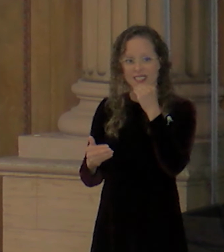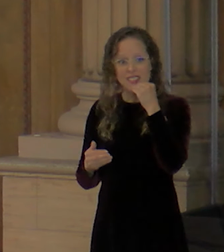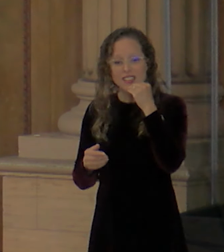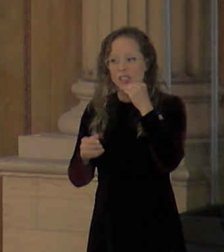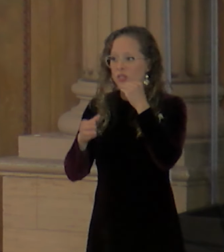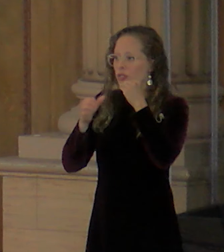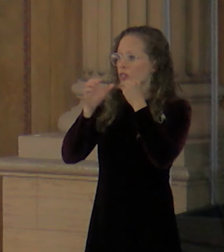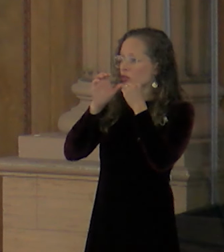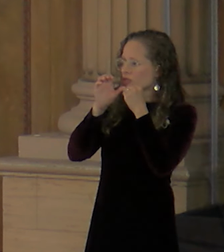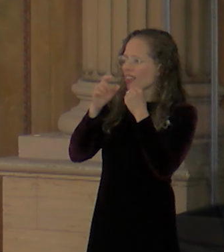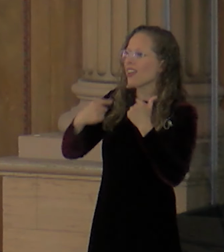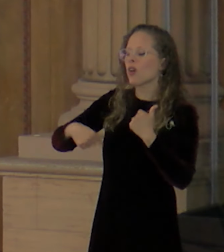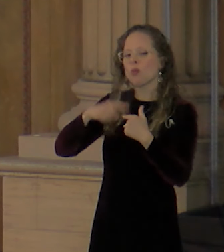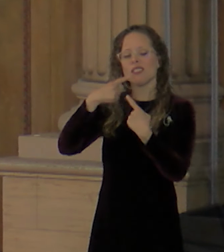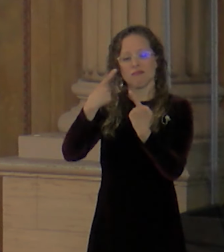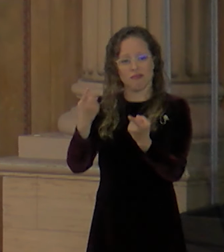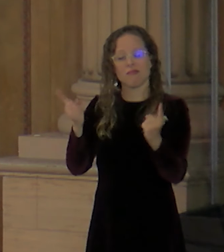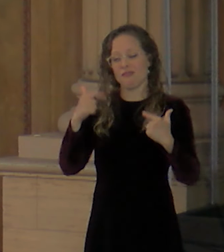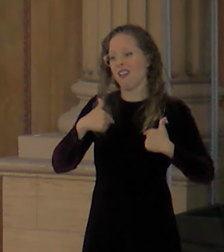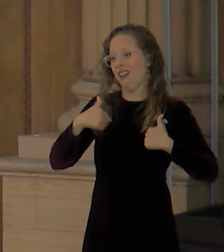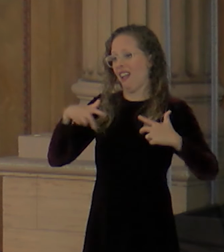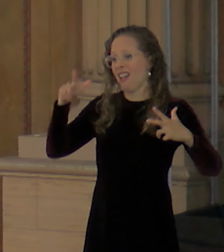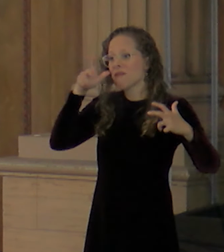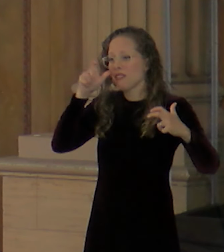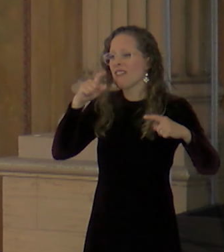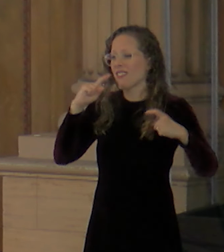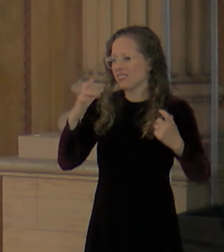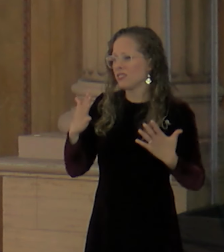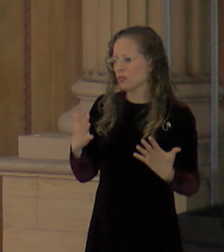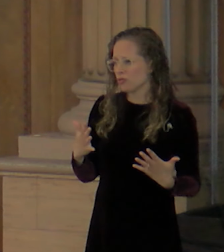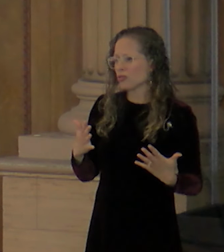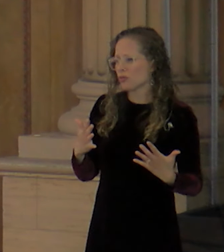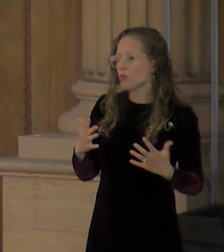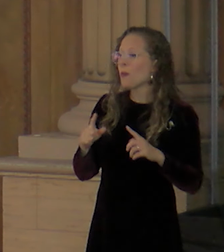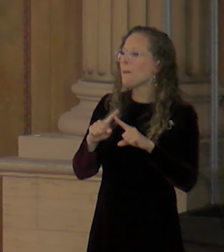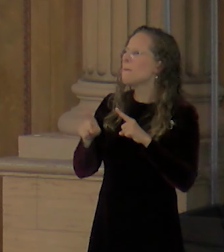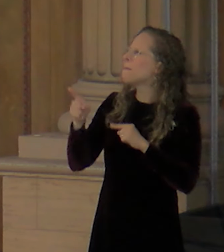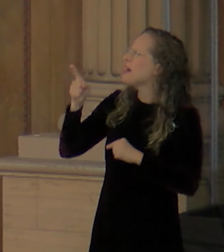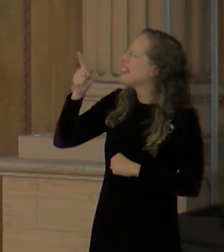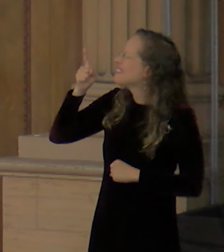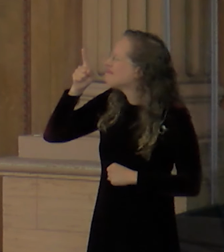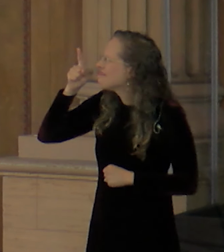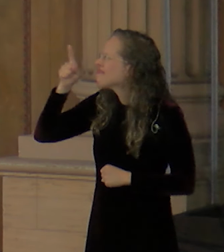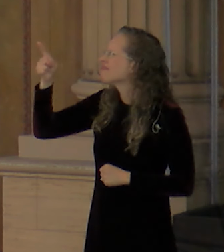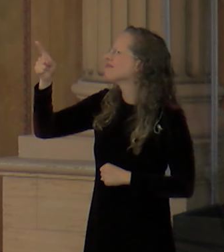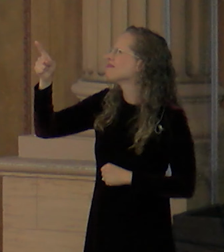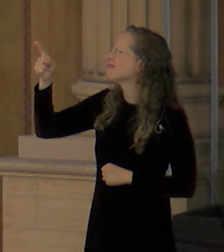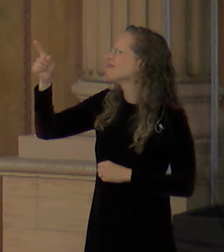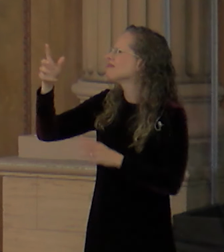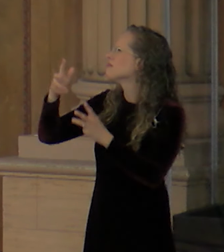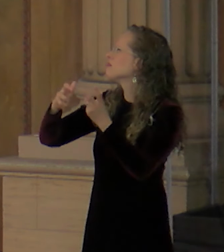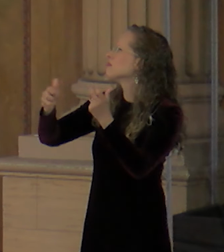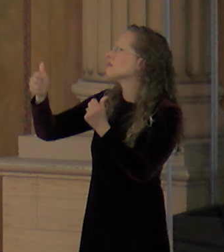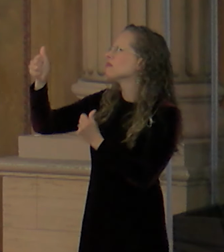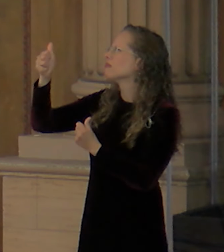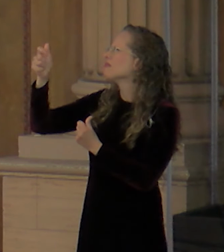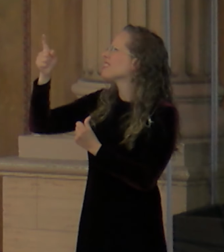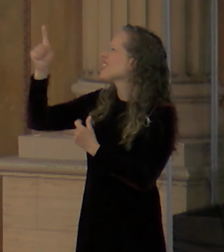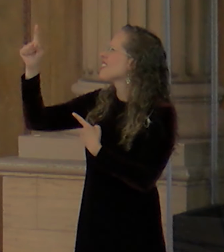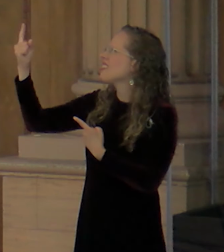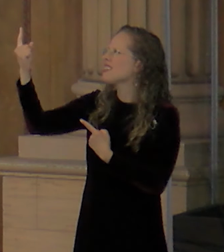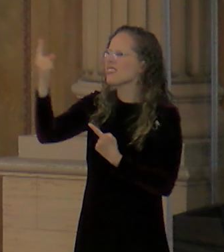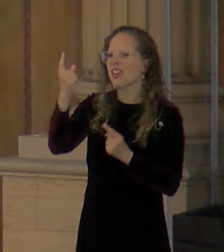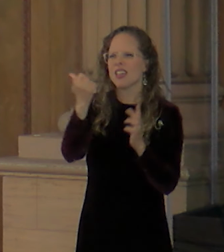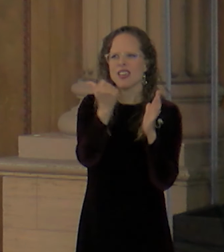But God loves me more than I could ever dream. And what he accomplished on the cross, I'm more forgiven and redeemed and promised a far better